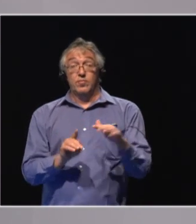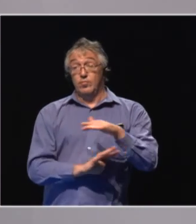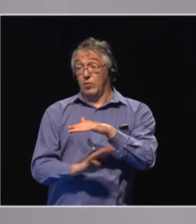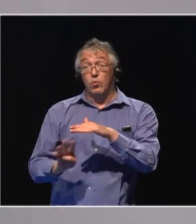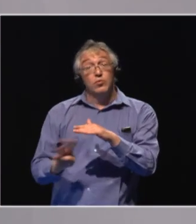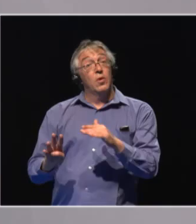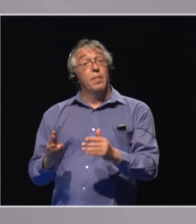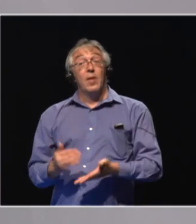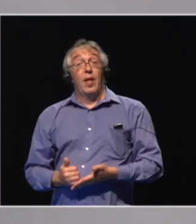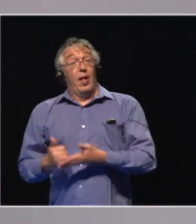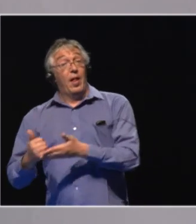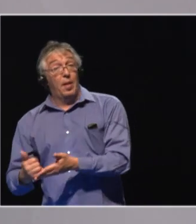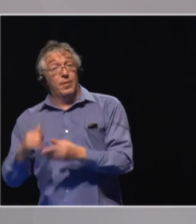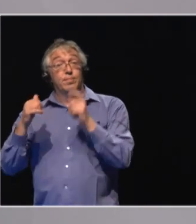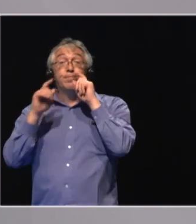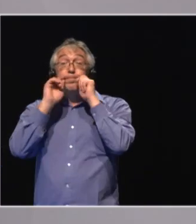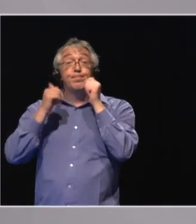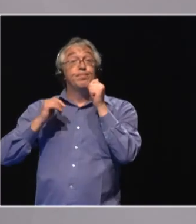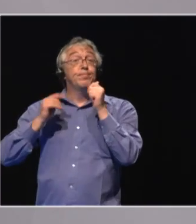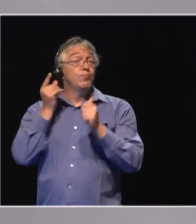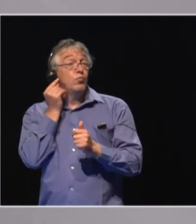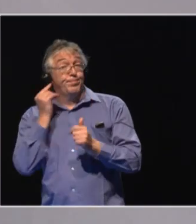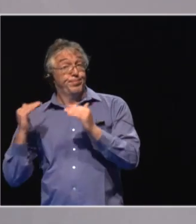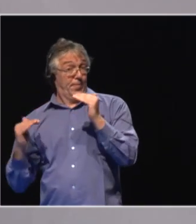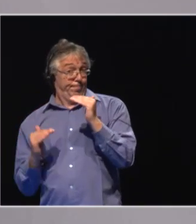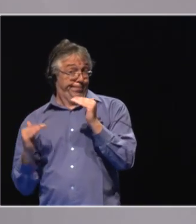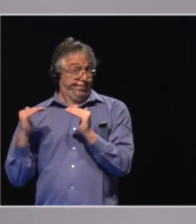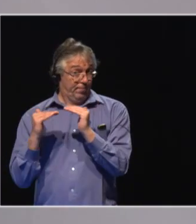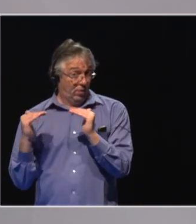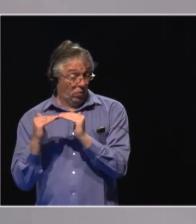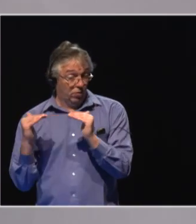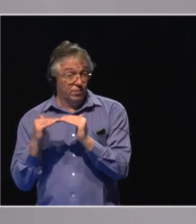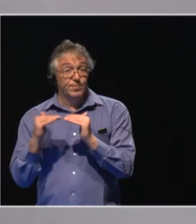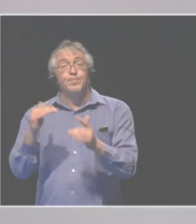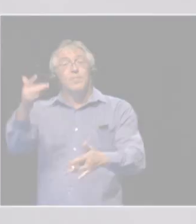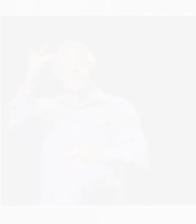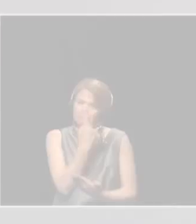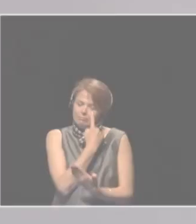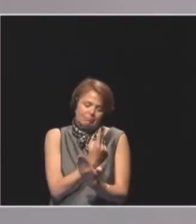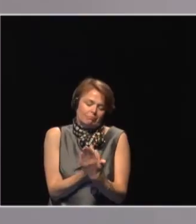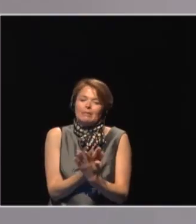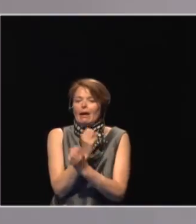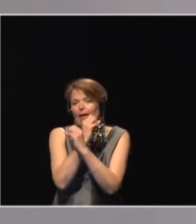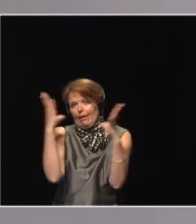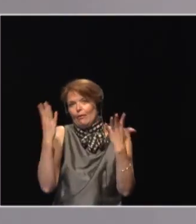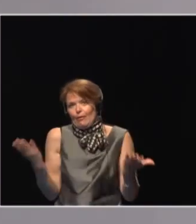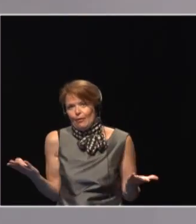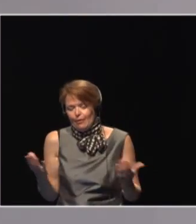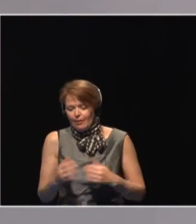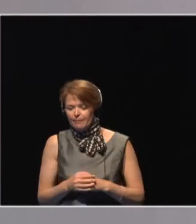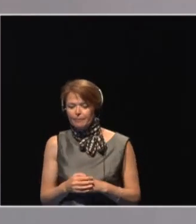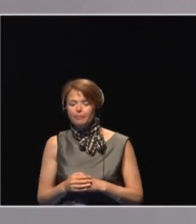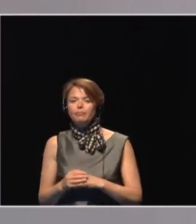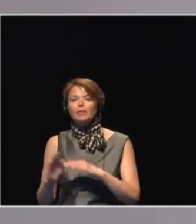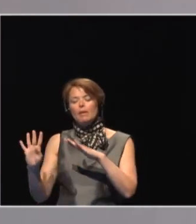gender equality and preventing infectious diseases. Migrants have